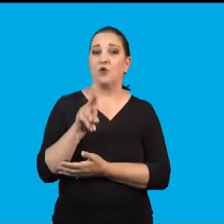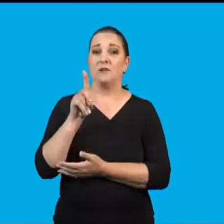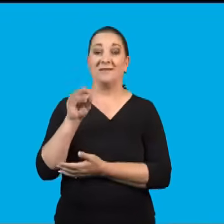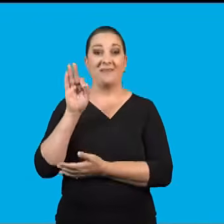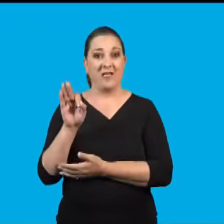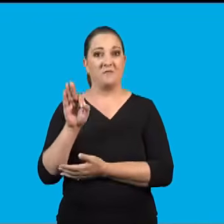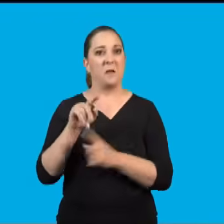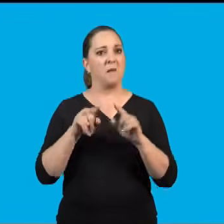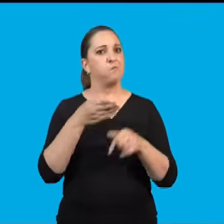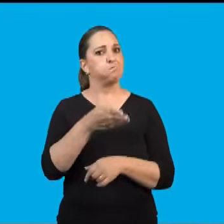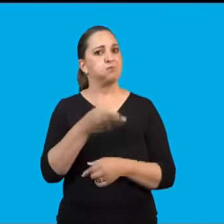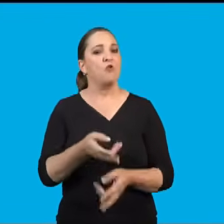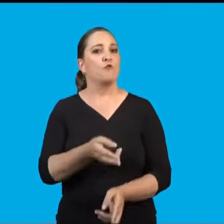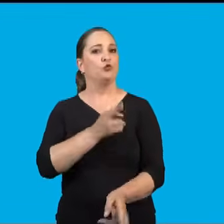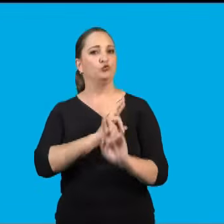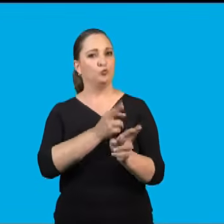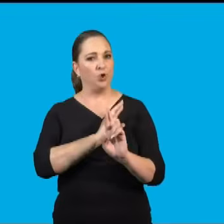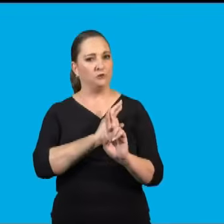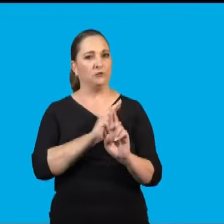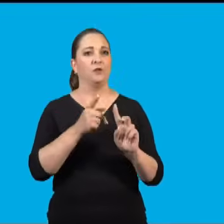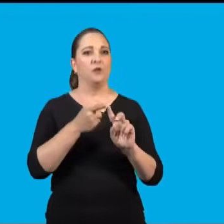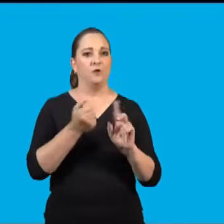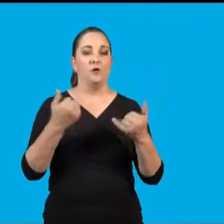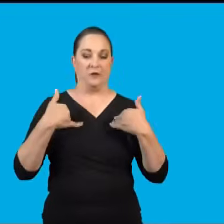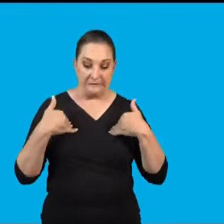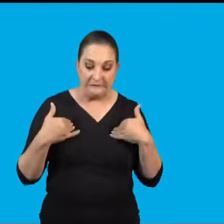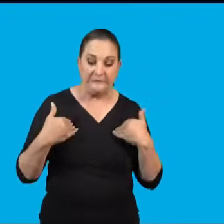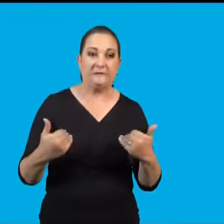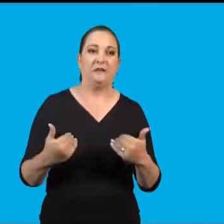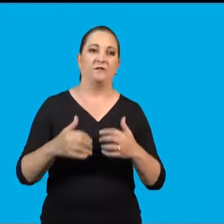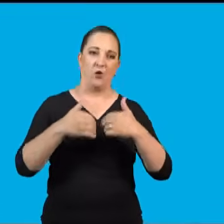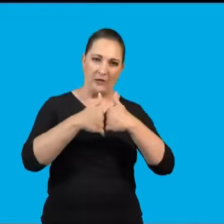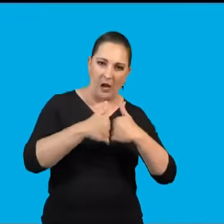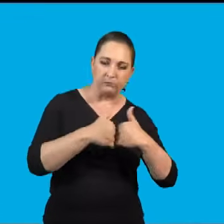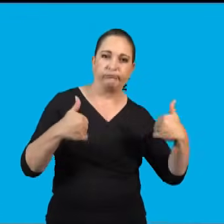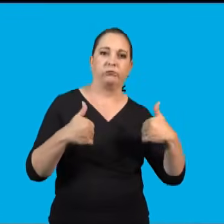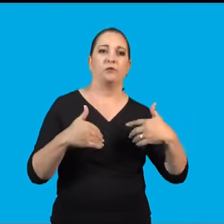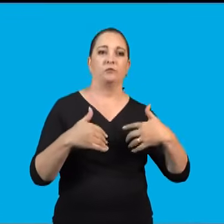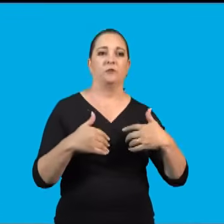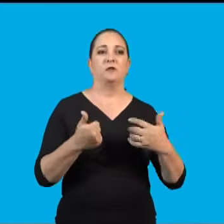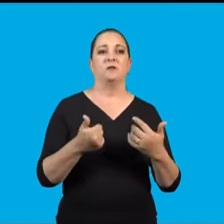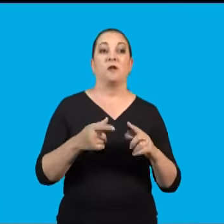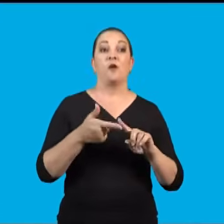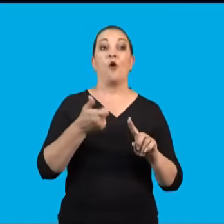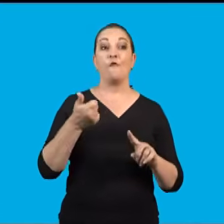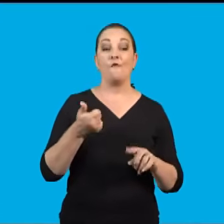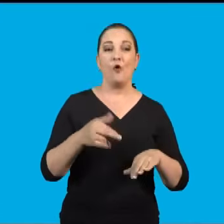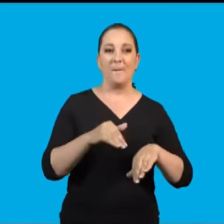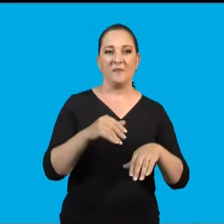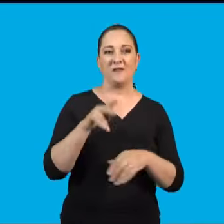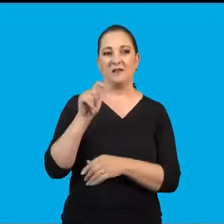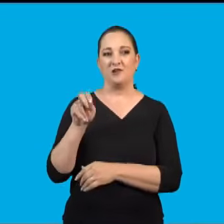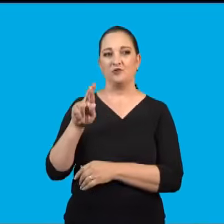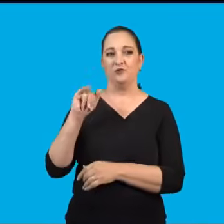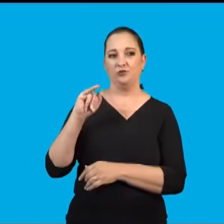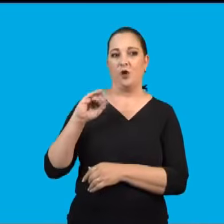in response to the introduction of the apartheid reforms and the establishment of the tricameral